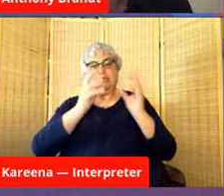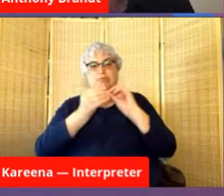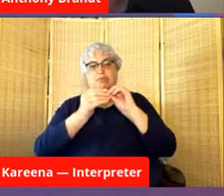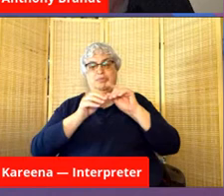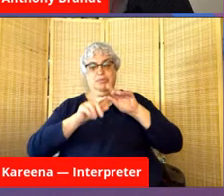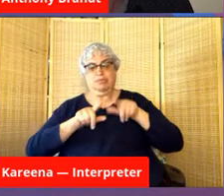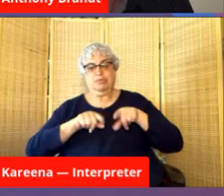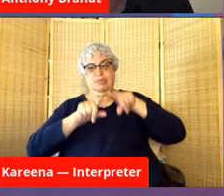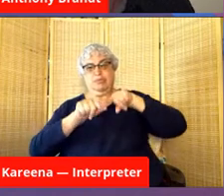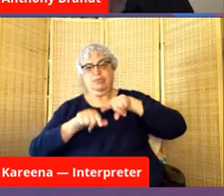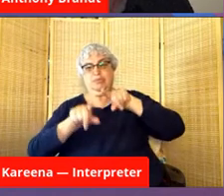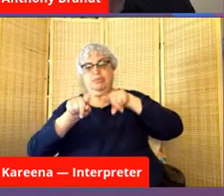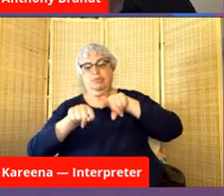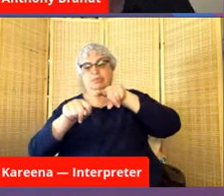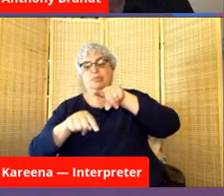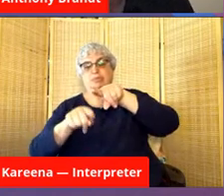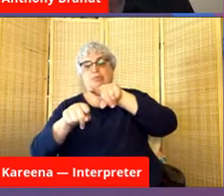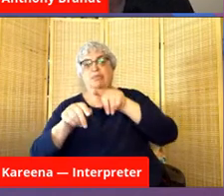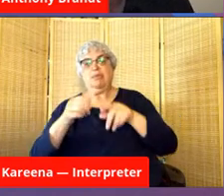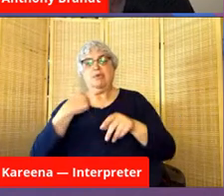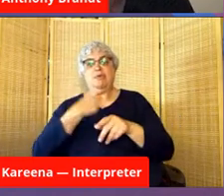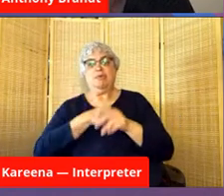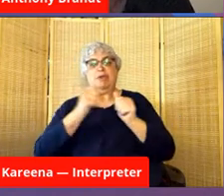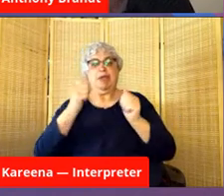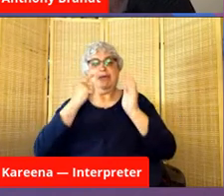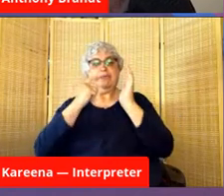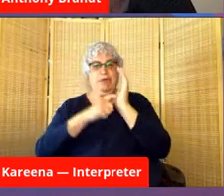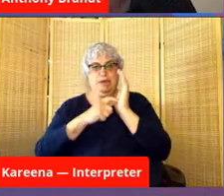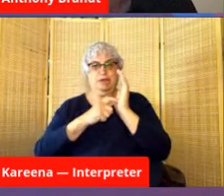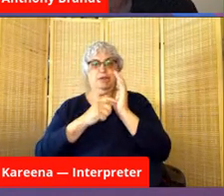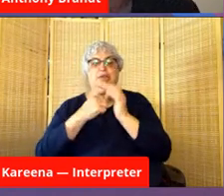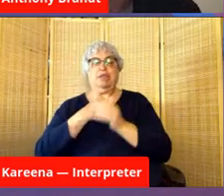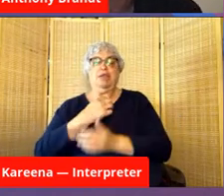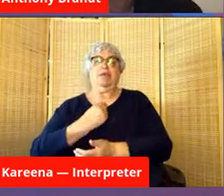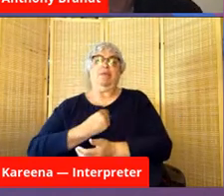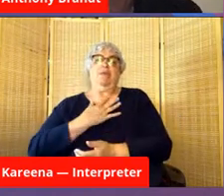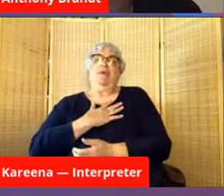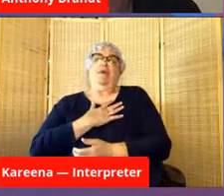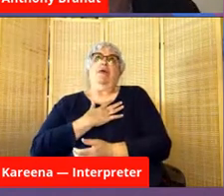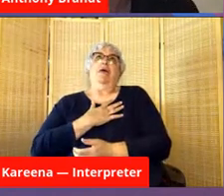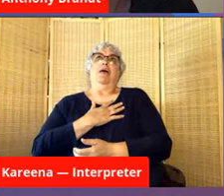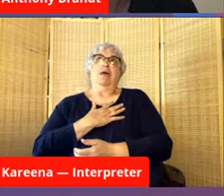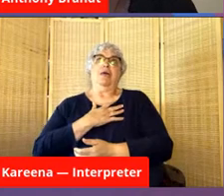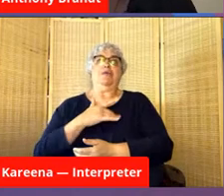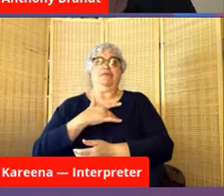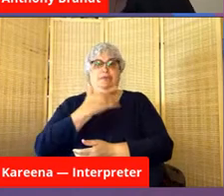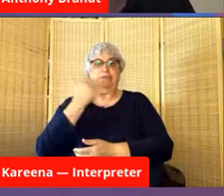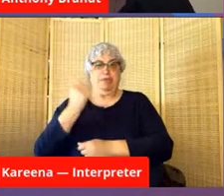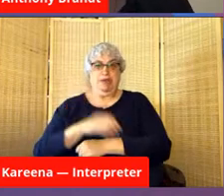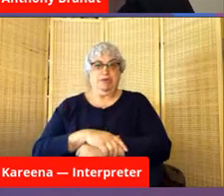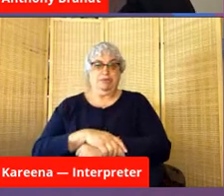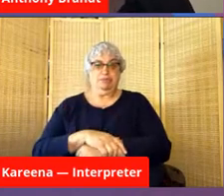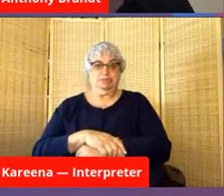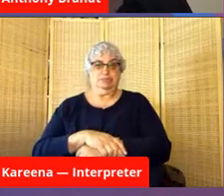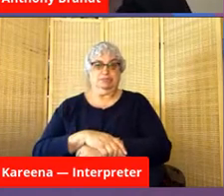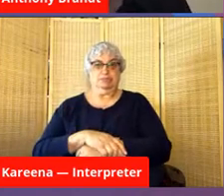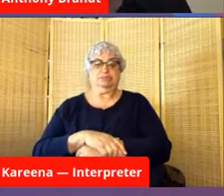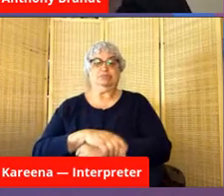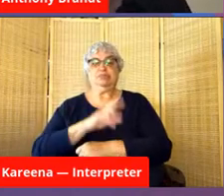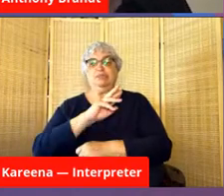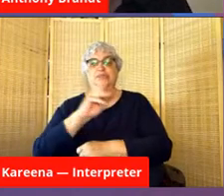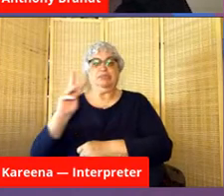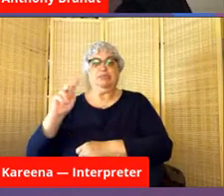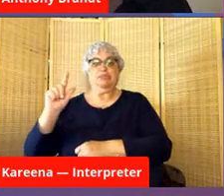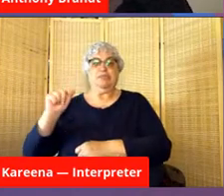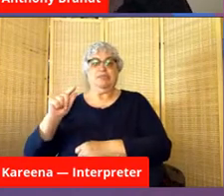those patterns and our ability to recognize them that warm our hearts and lift our spirits. Now, traditional Western